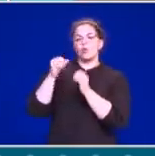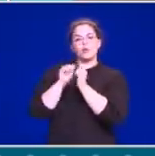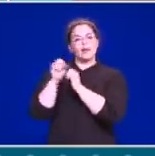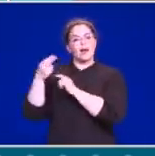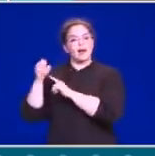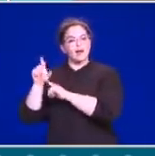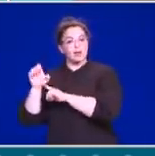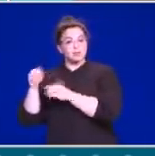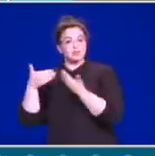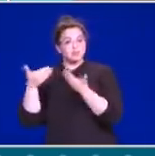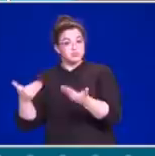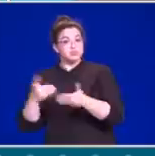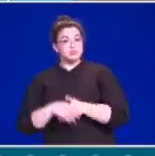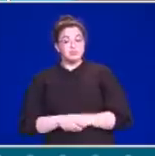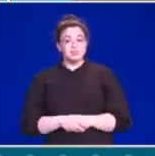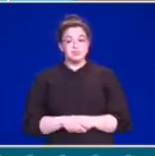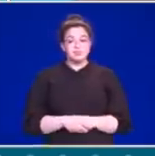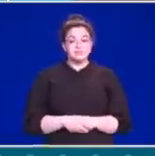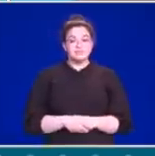is open.